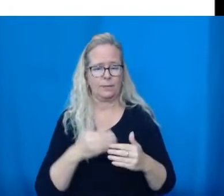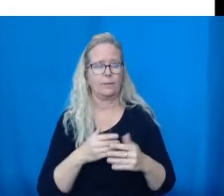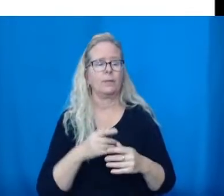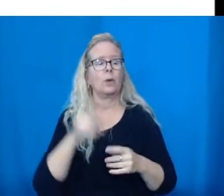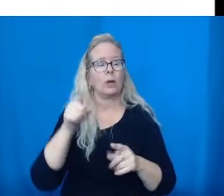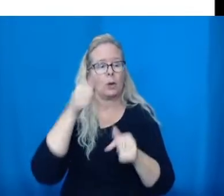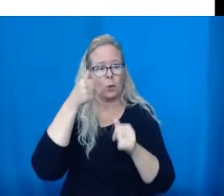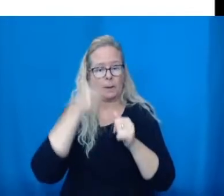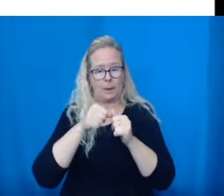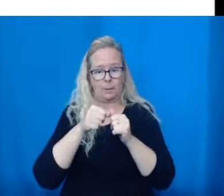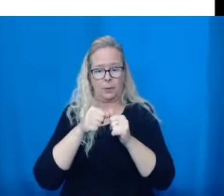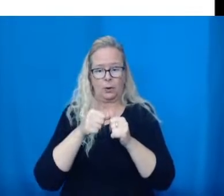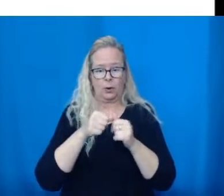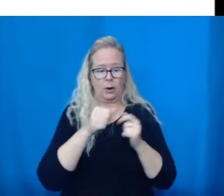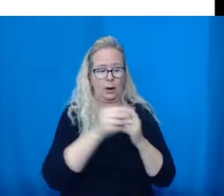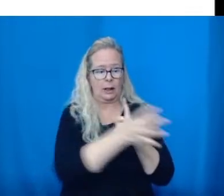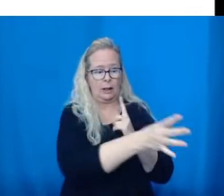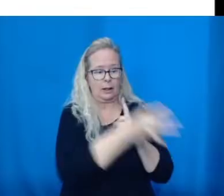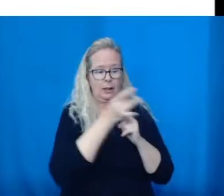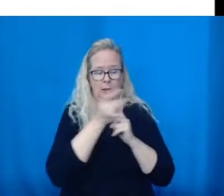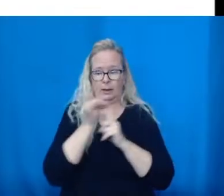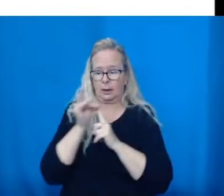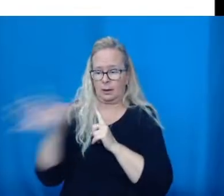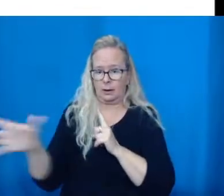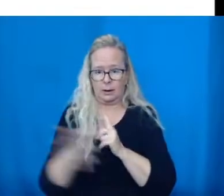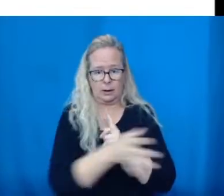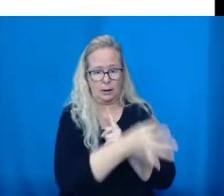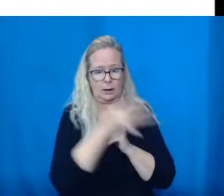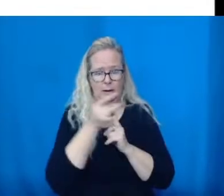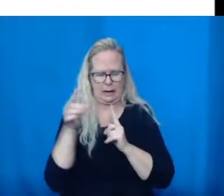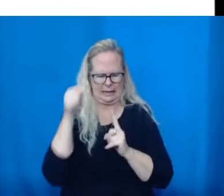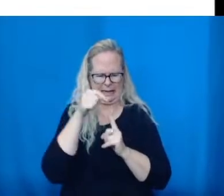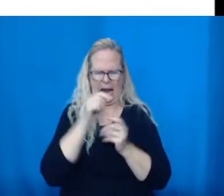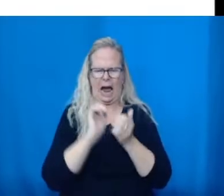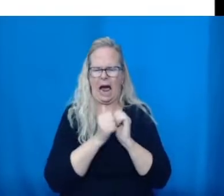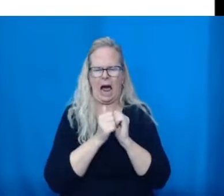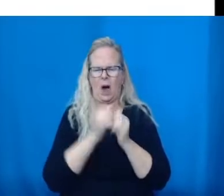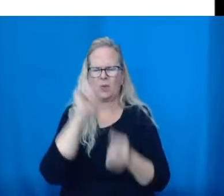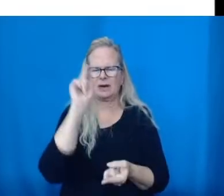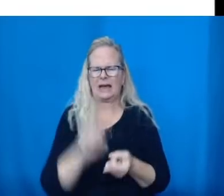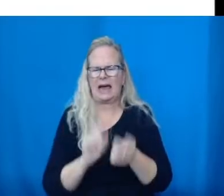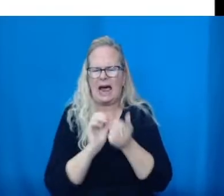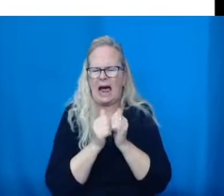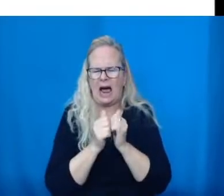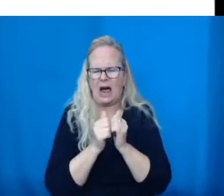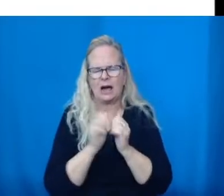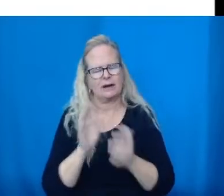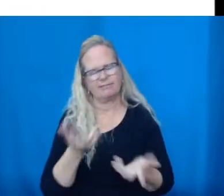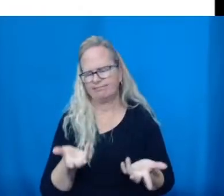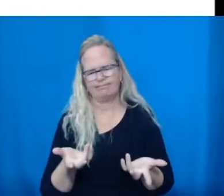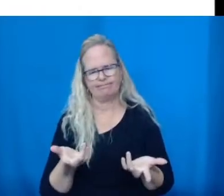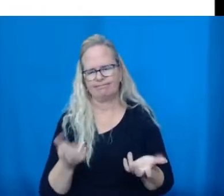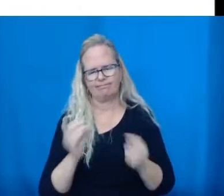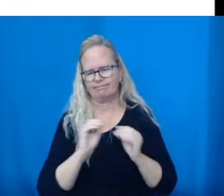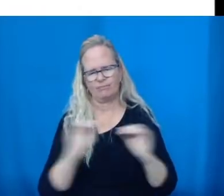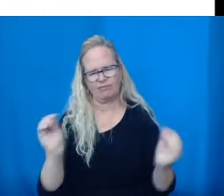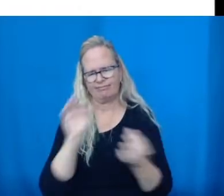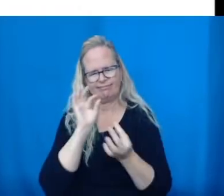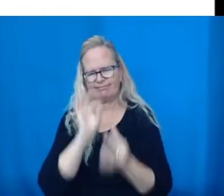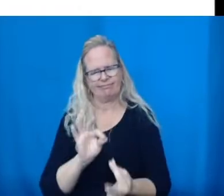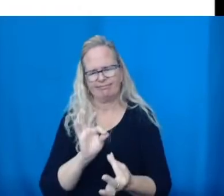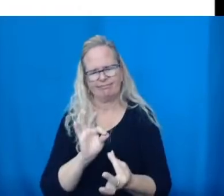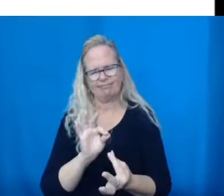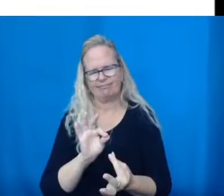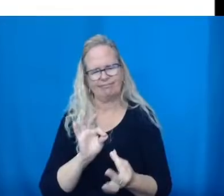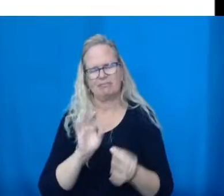perfect, we can vastly reduce the risks of transmission occurring when we layer up multiple individual actions like physical distancing and masks,